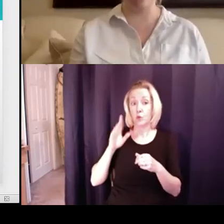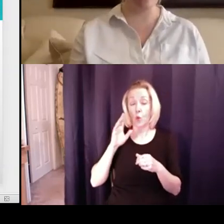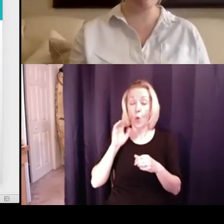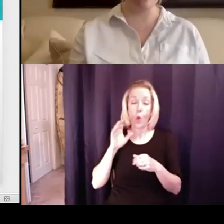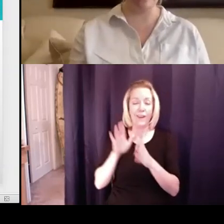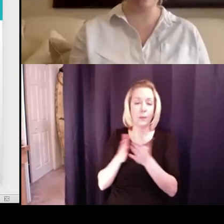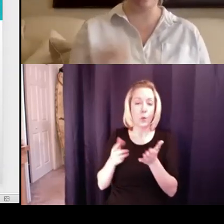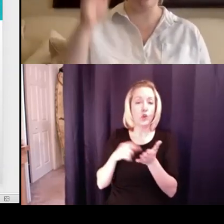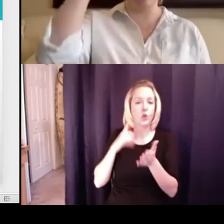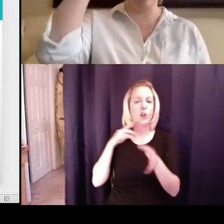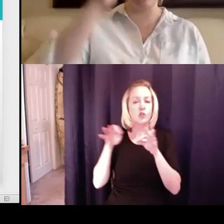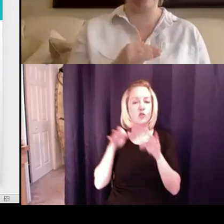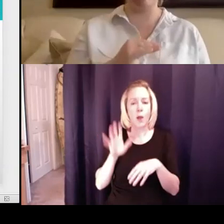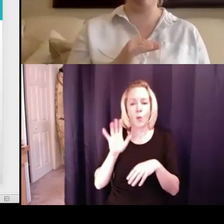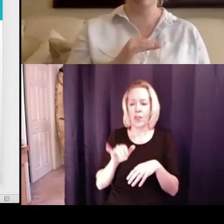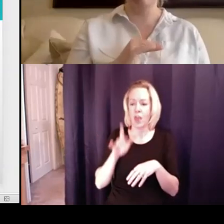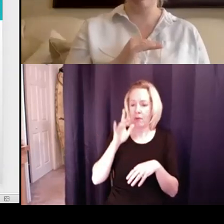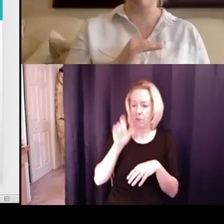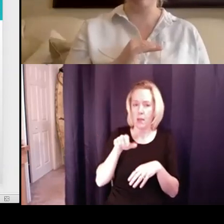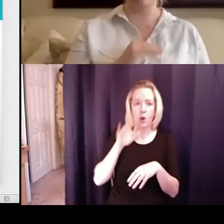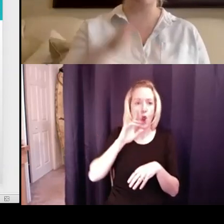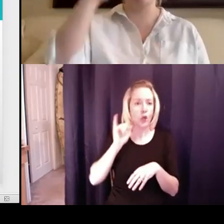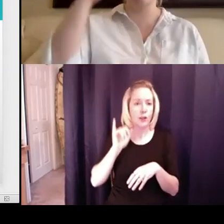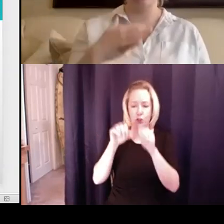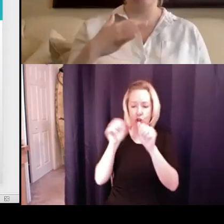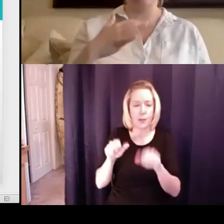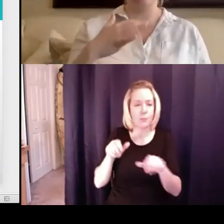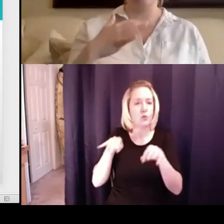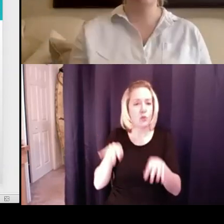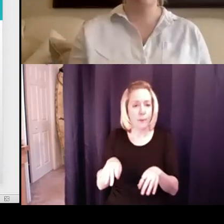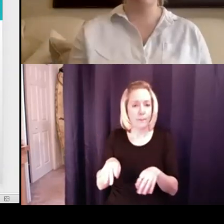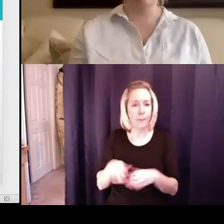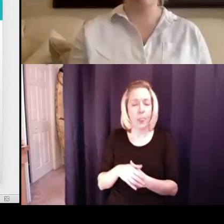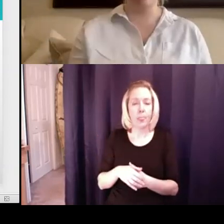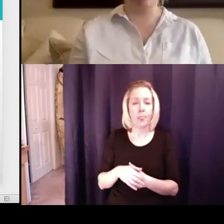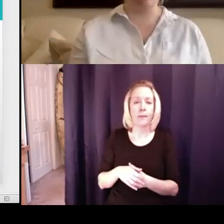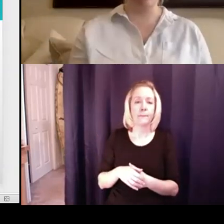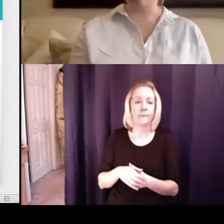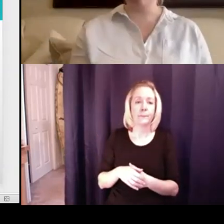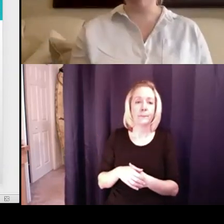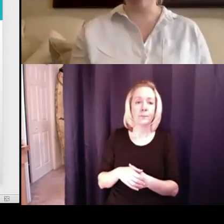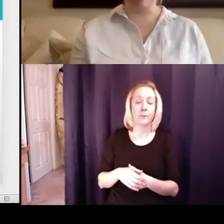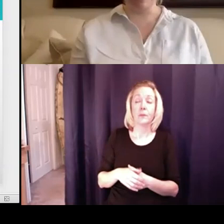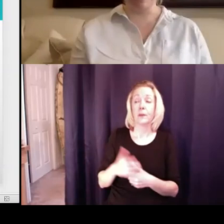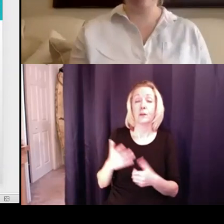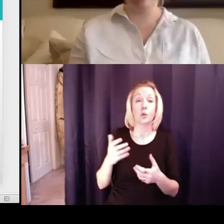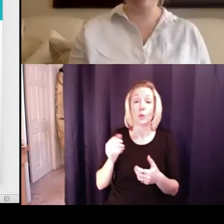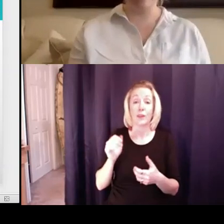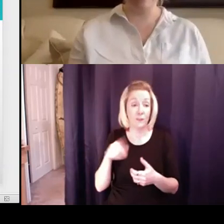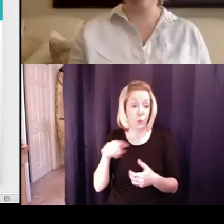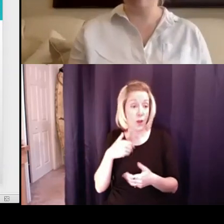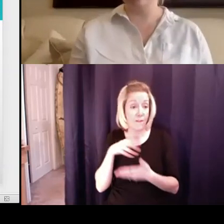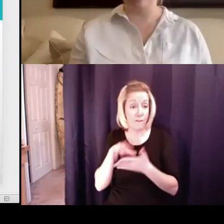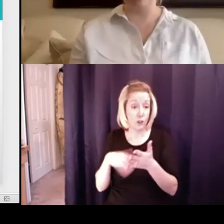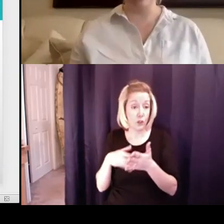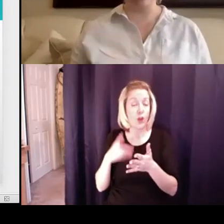of the letter, but I've yet to come across the same as the numbers, that whole chart. And I think it would be really awesome. So if anyone has it or knows where I